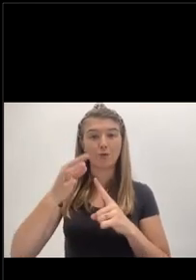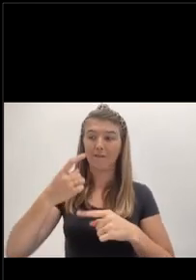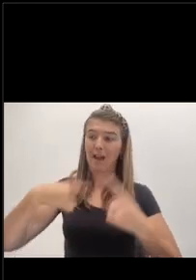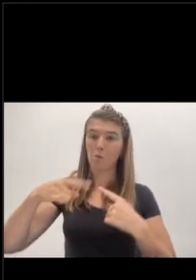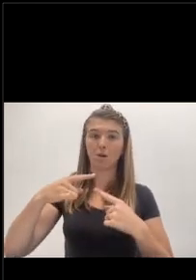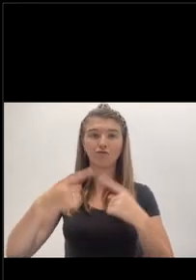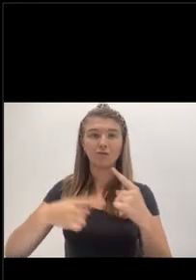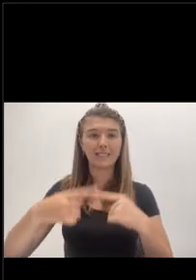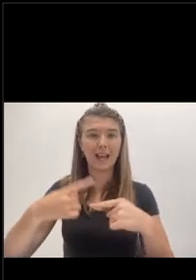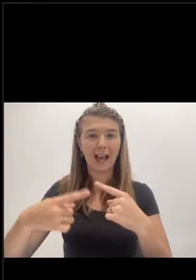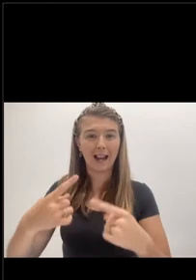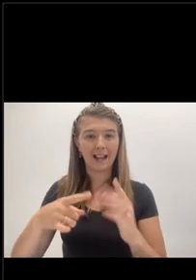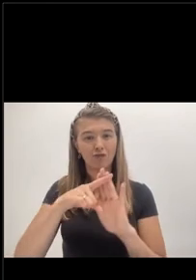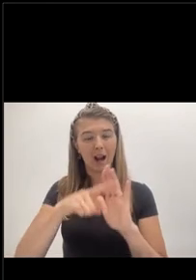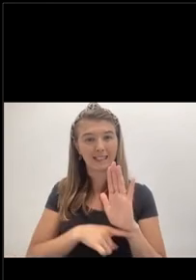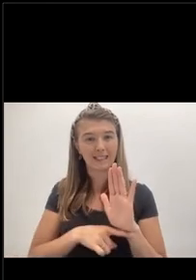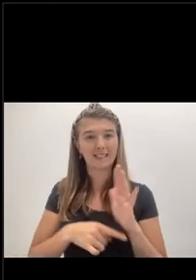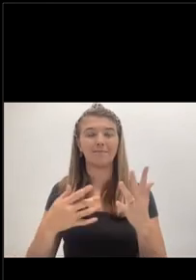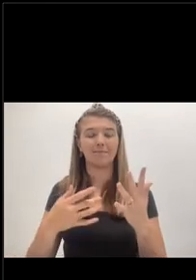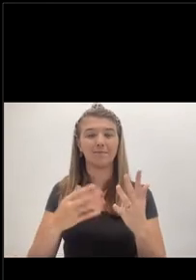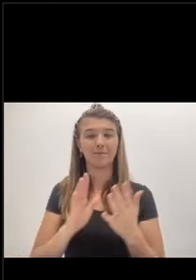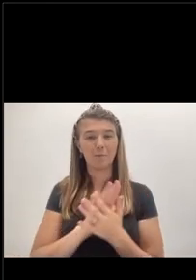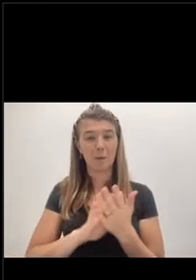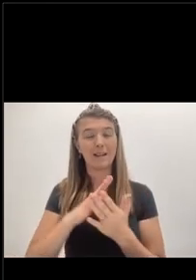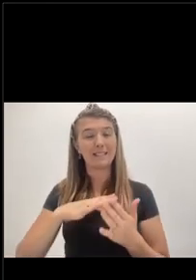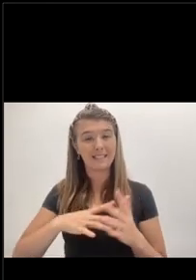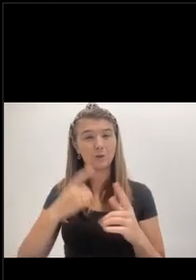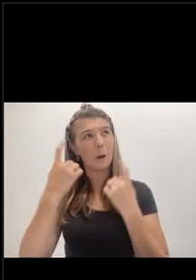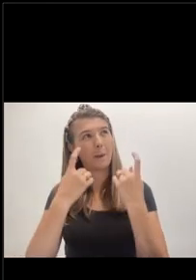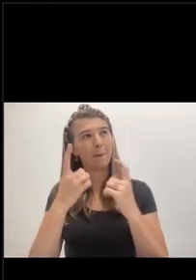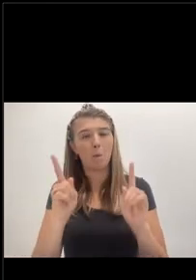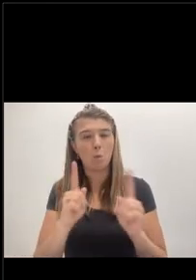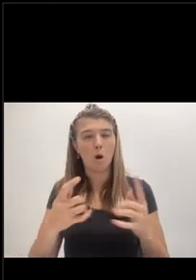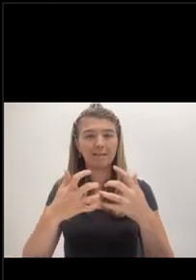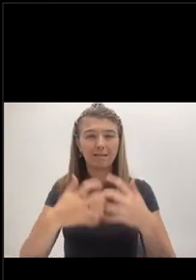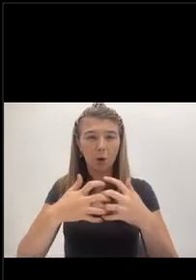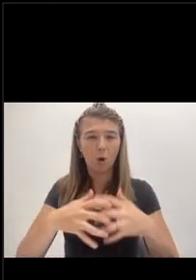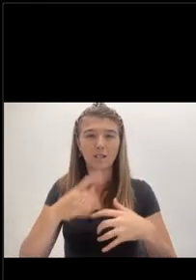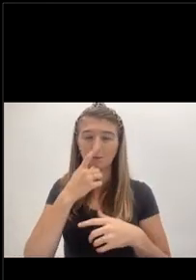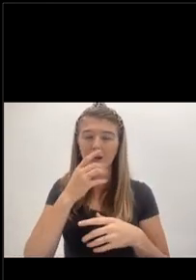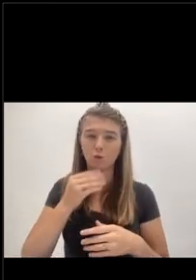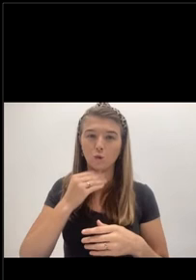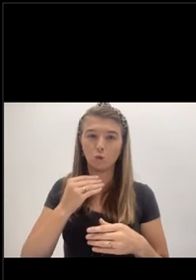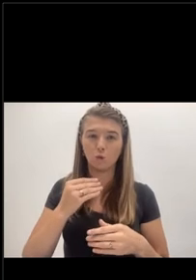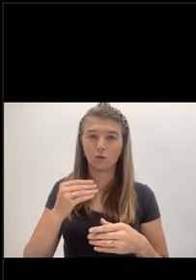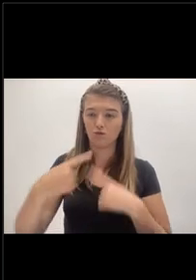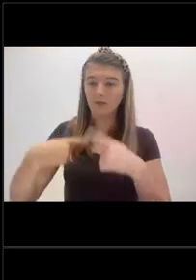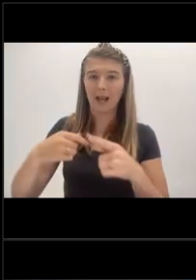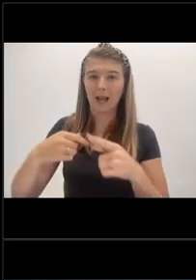our recycling rates, maybe you should think about every possible technology that we can get.